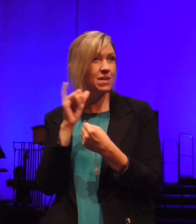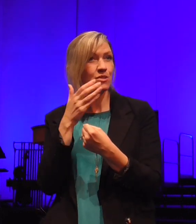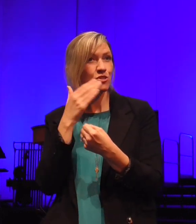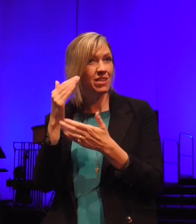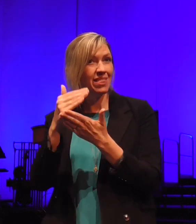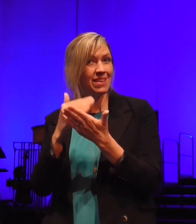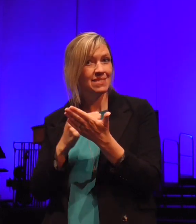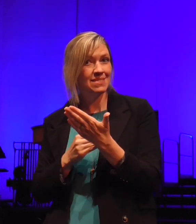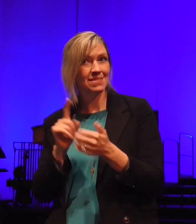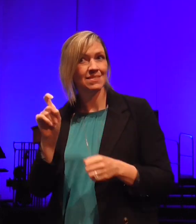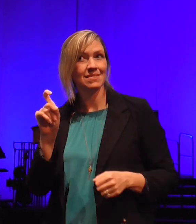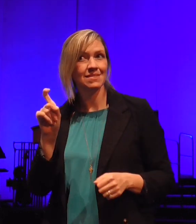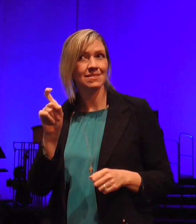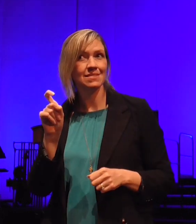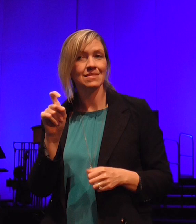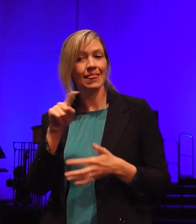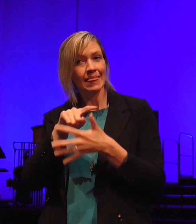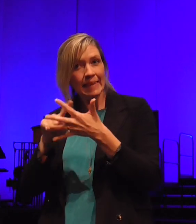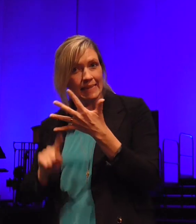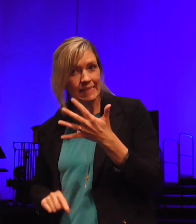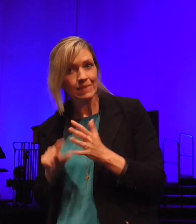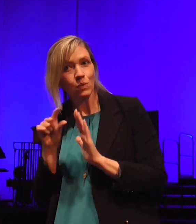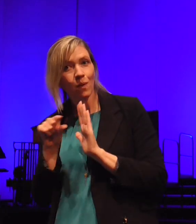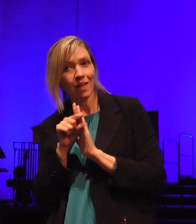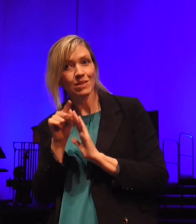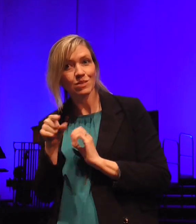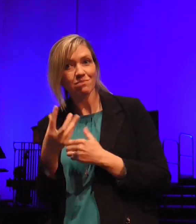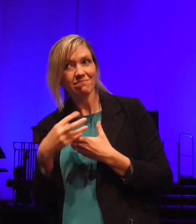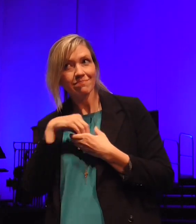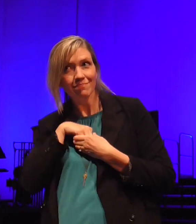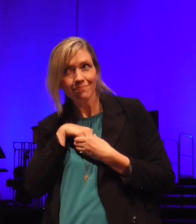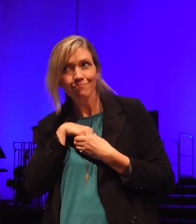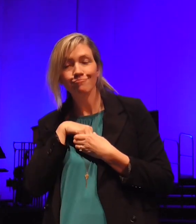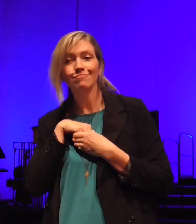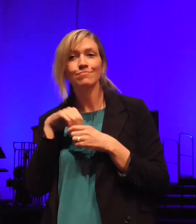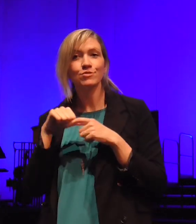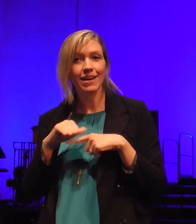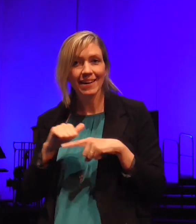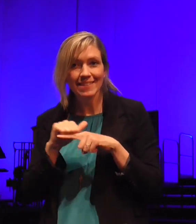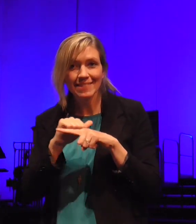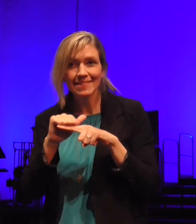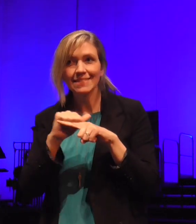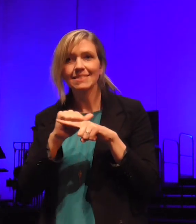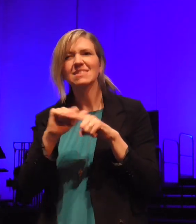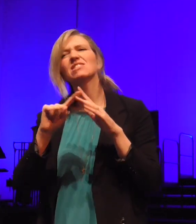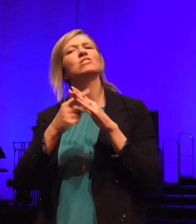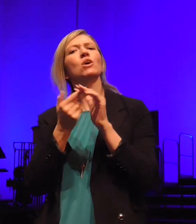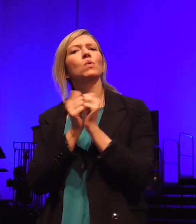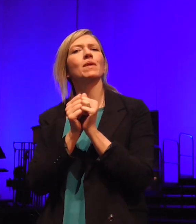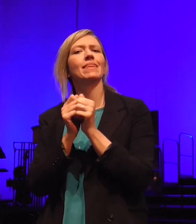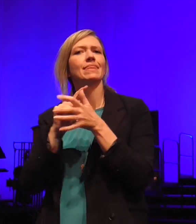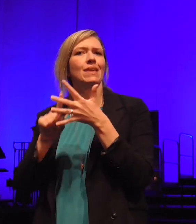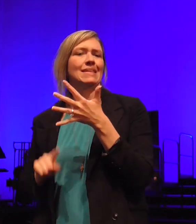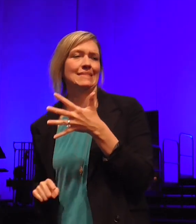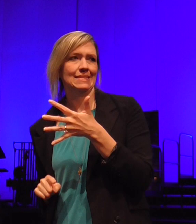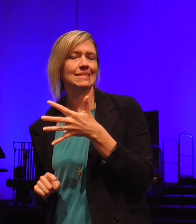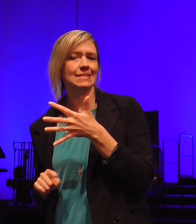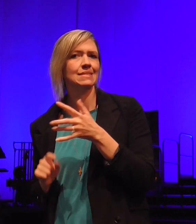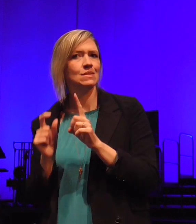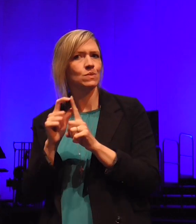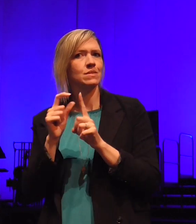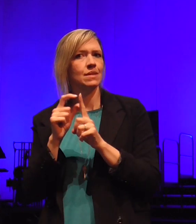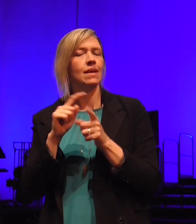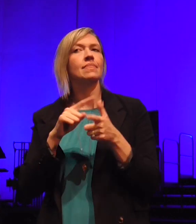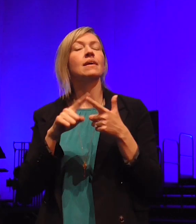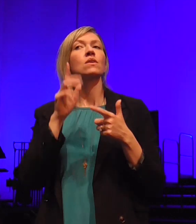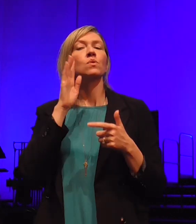sound like a good list to you? Are these qualities you're embracing, embodying, practicing? Start with these,